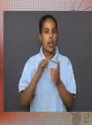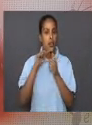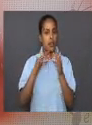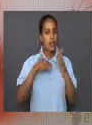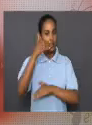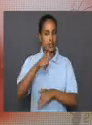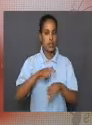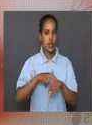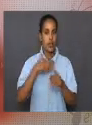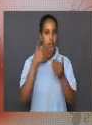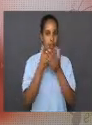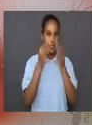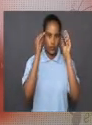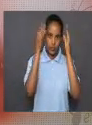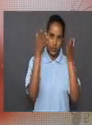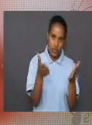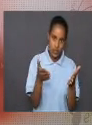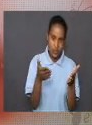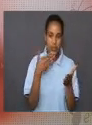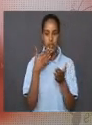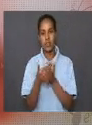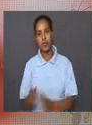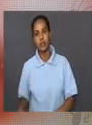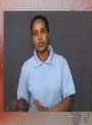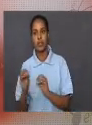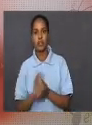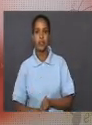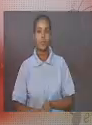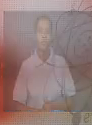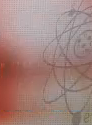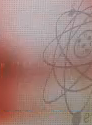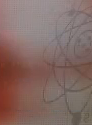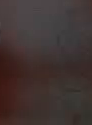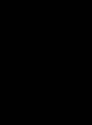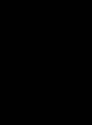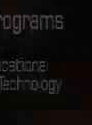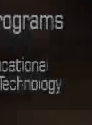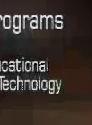lesson. Until next time, thank you, teacher. Thank you, students.